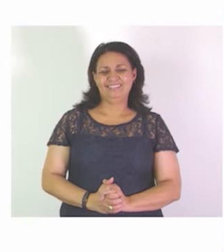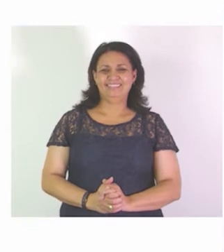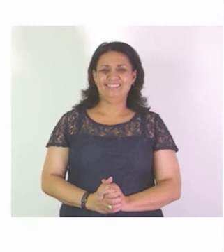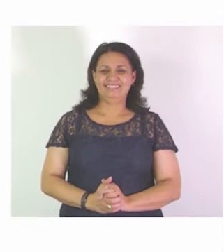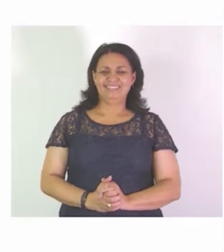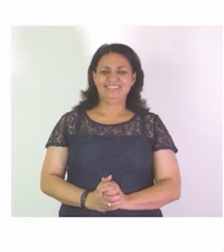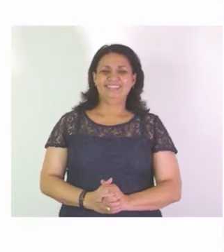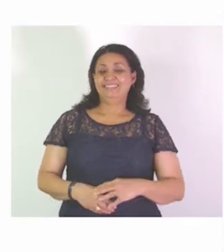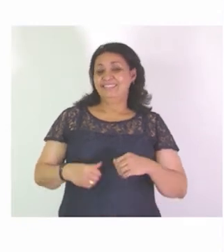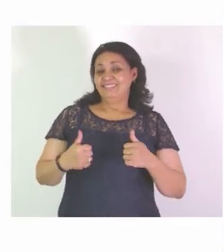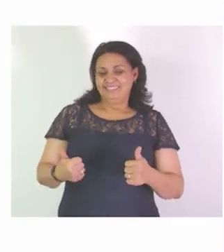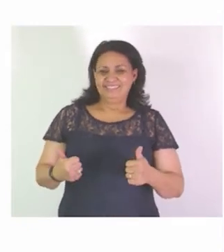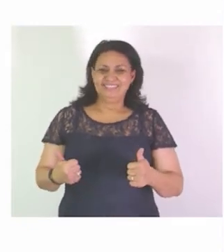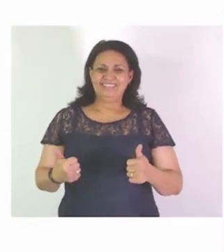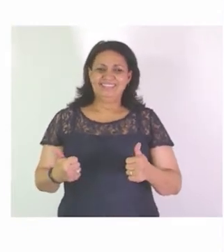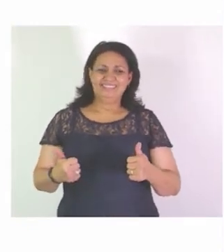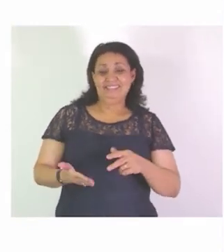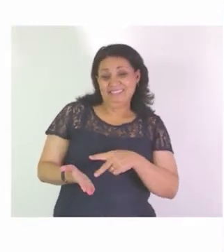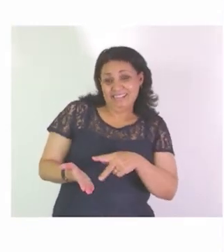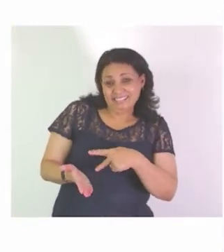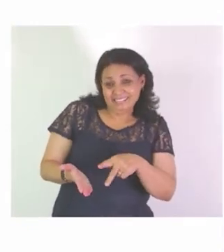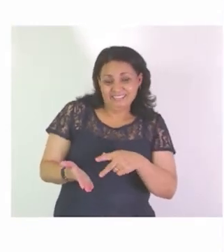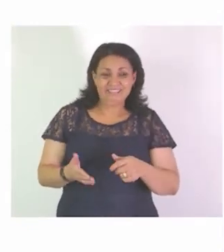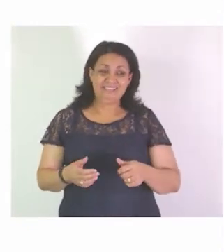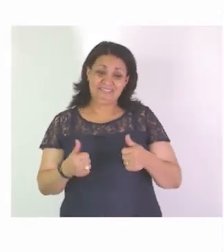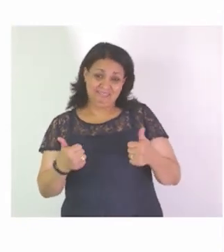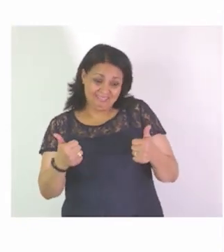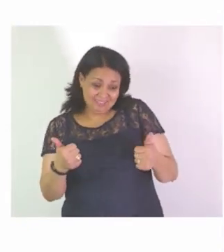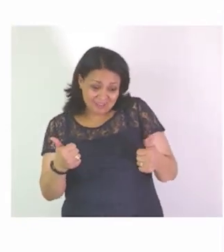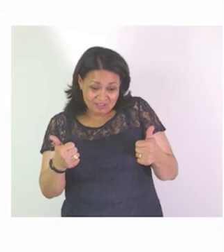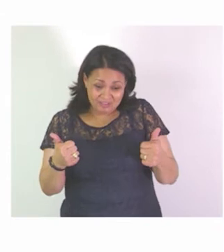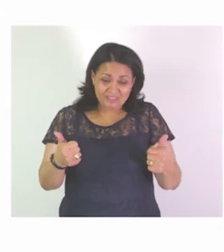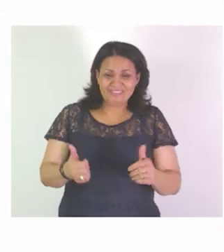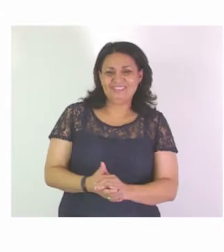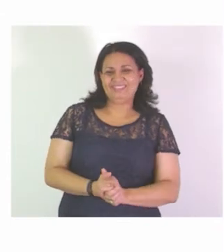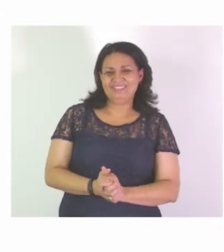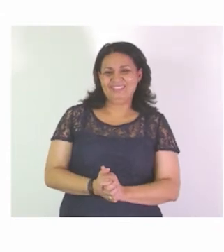Well done. If you were singing and clapping and dancing around at home, well done as well.